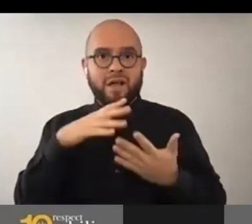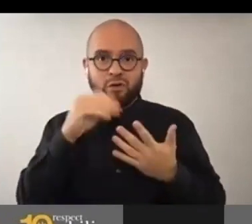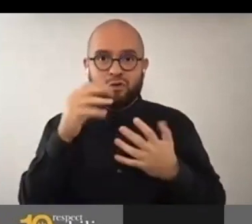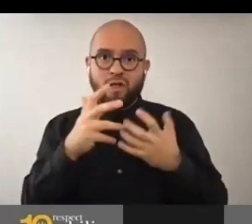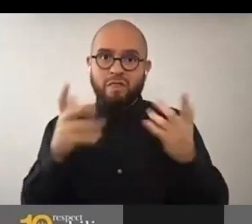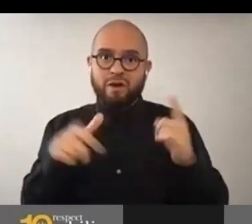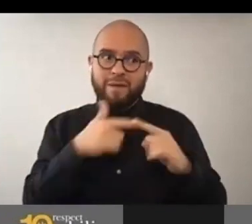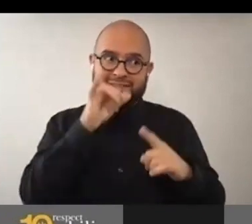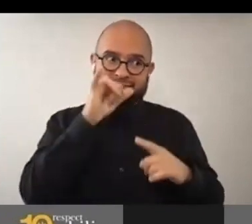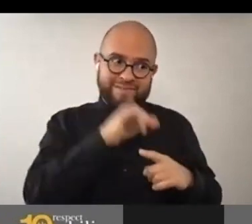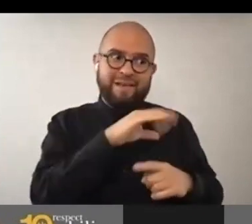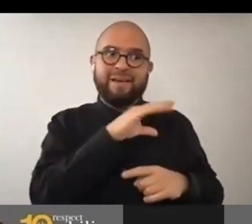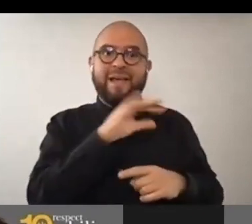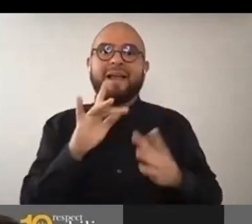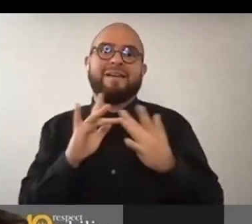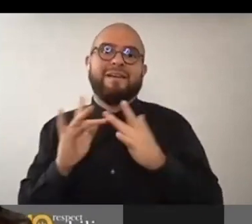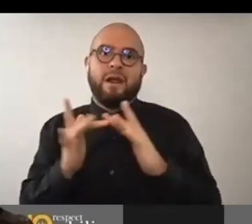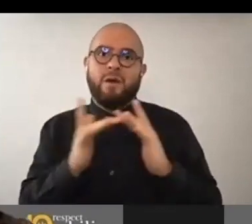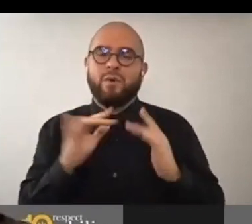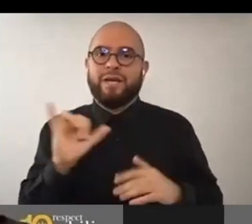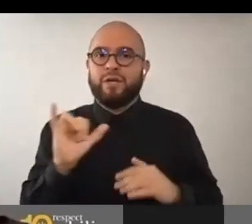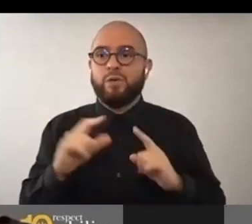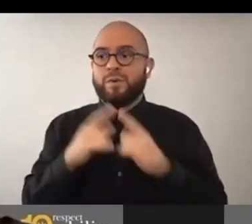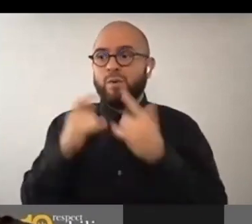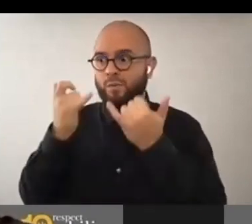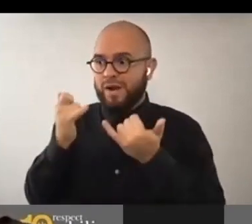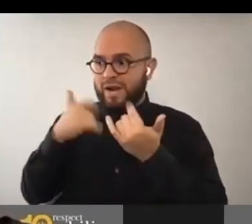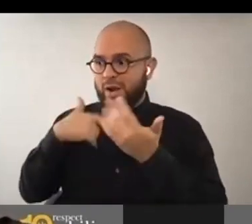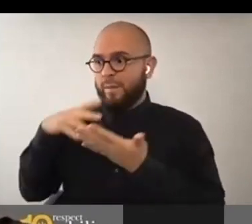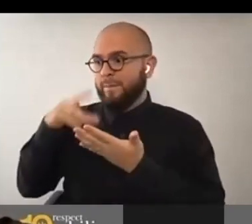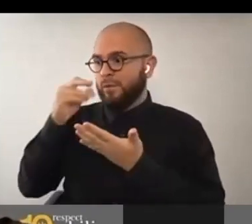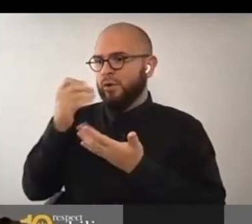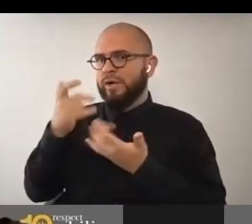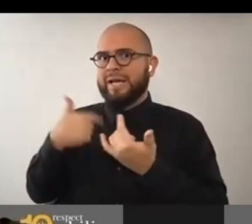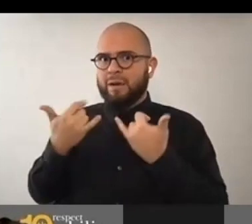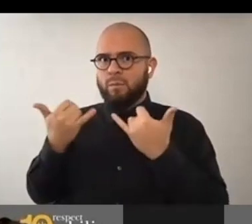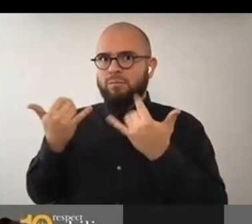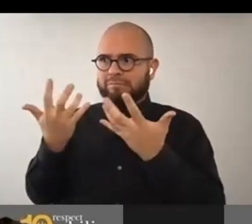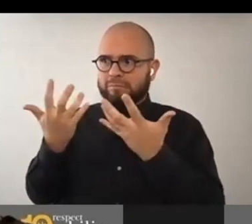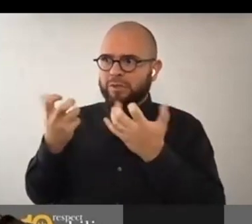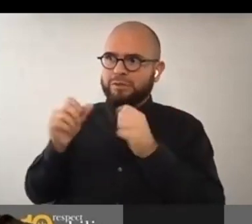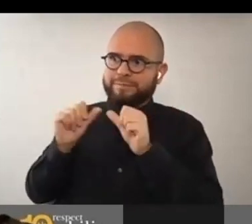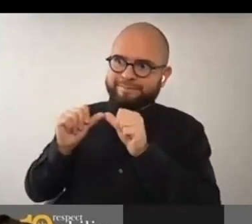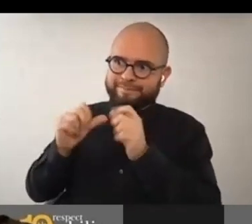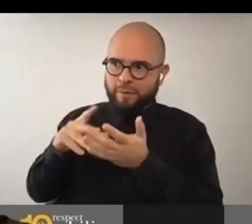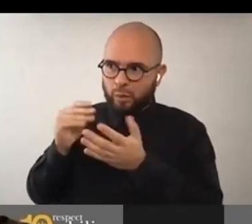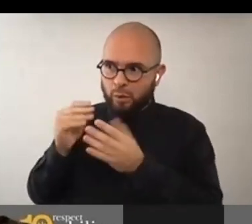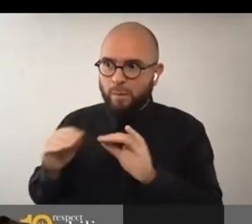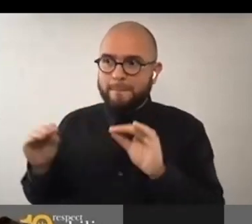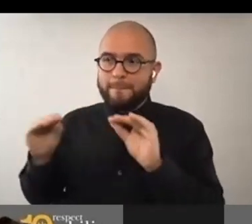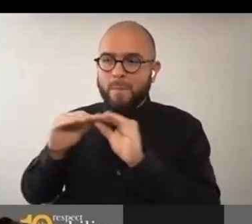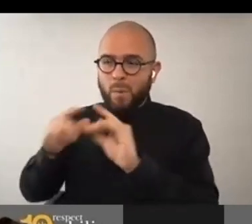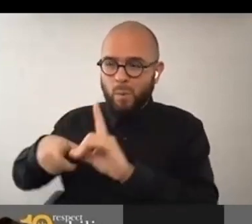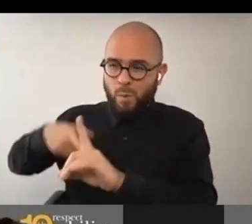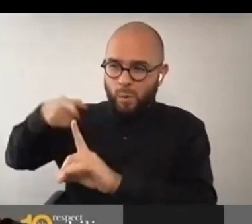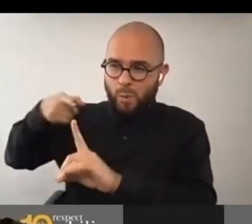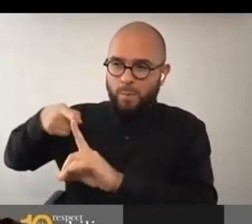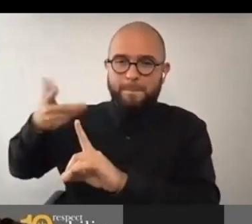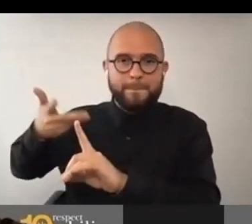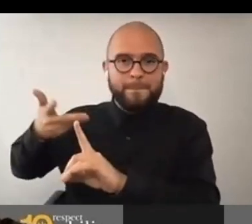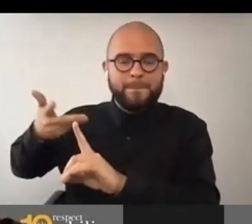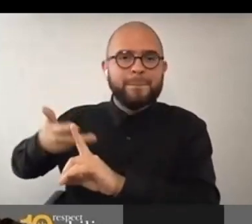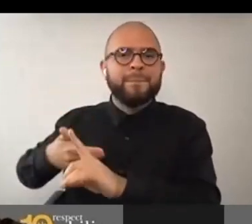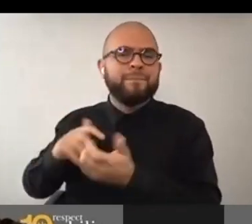But what I'm really learning right now and want to continue to learn a lot more of is the ways in which we